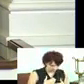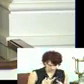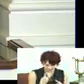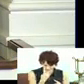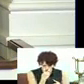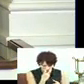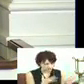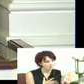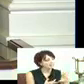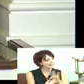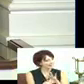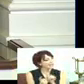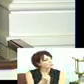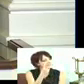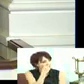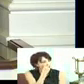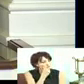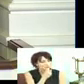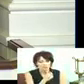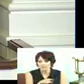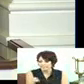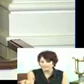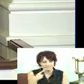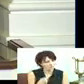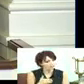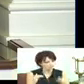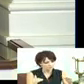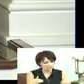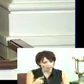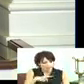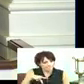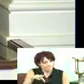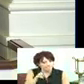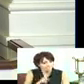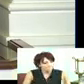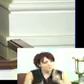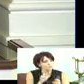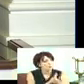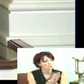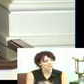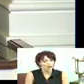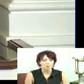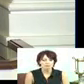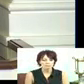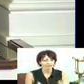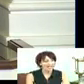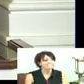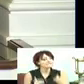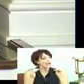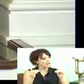if people advance in this stage, they often become active truth seekers.